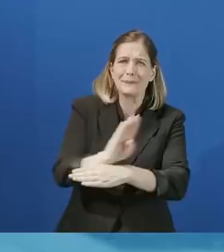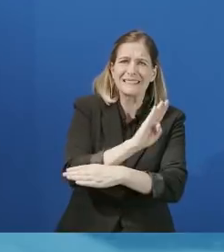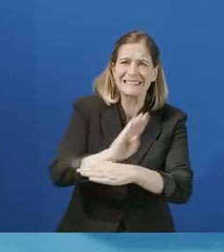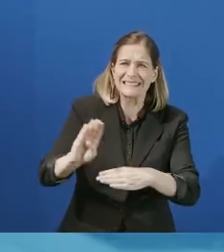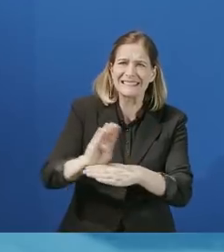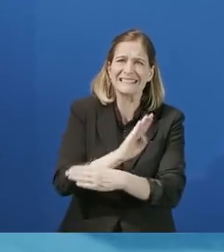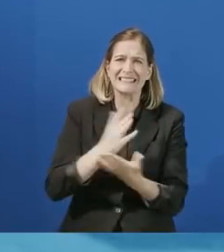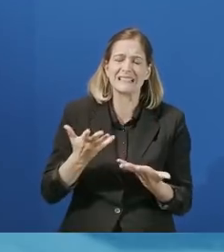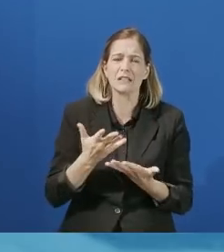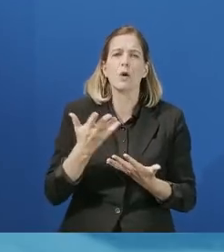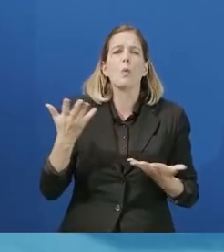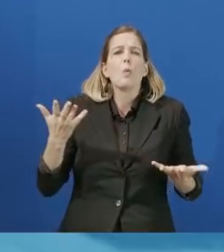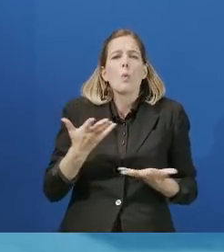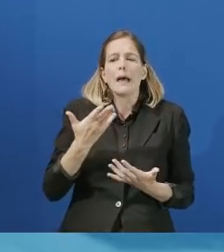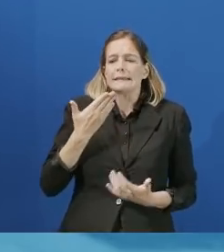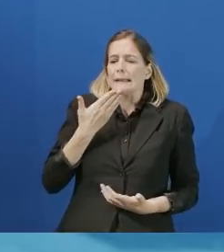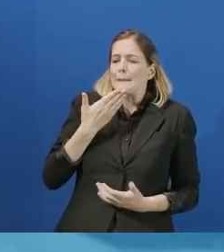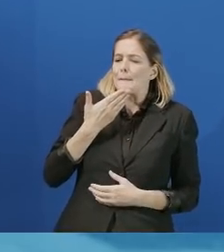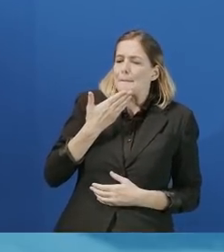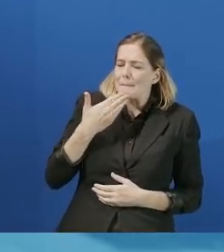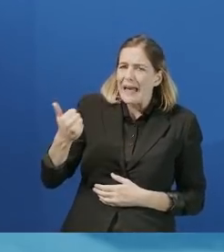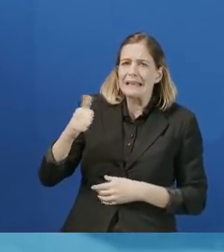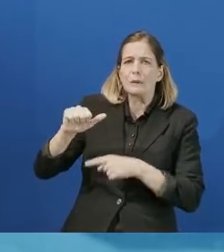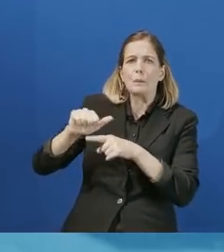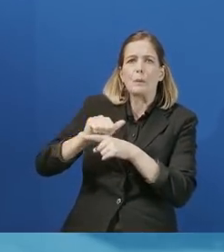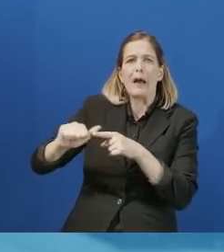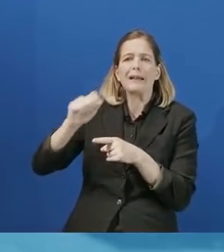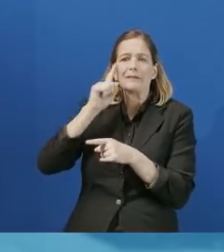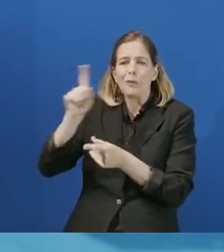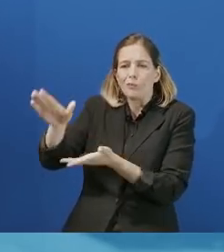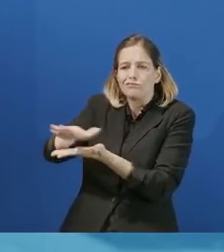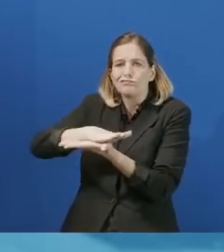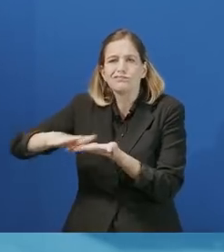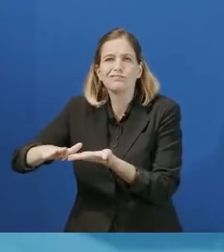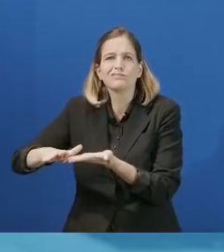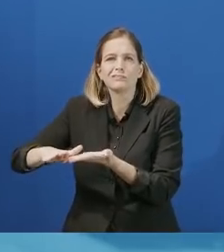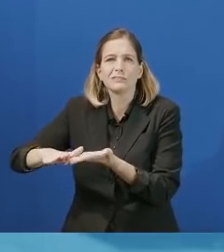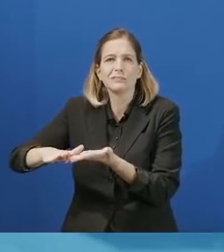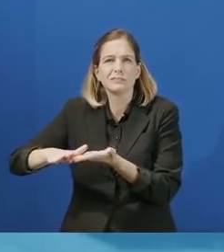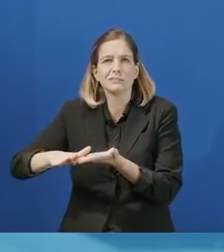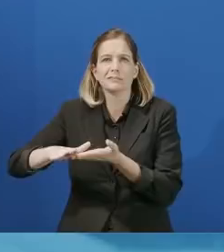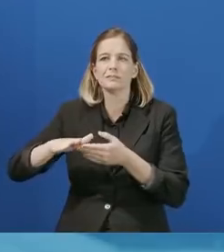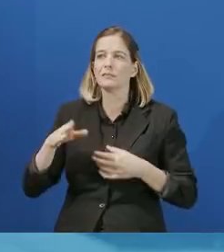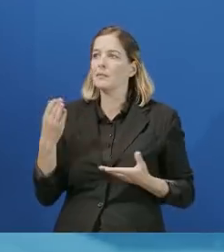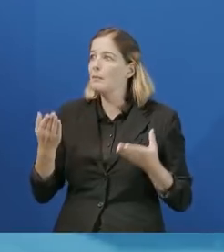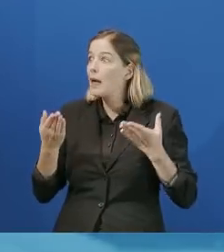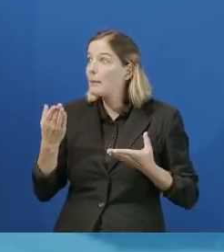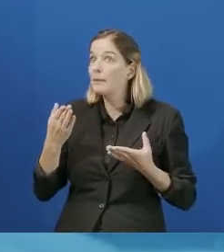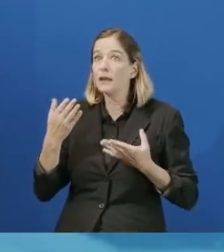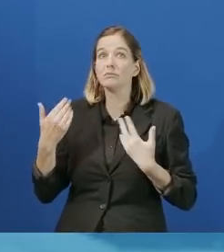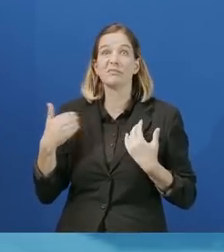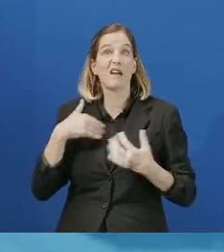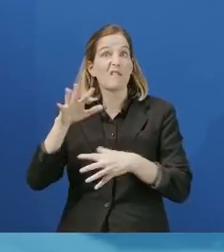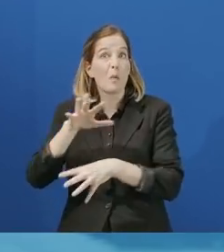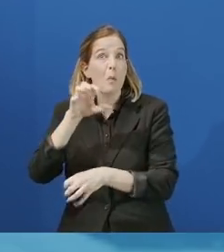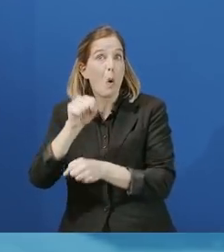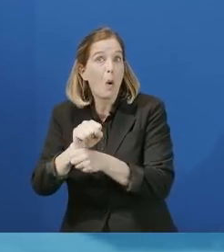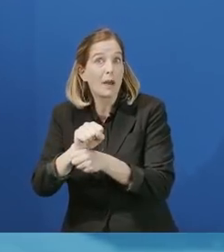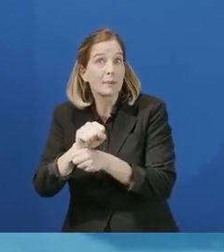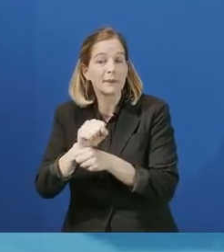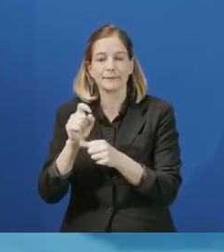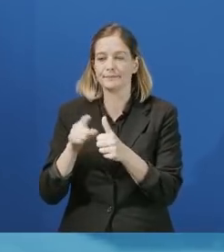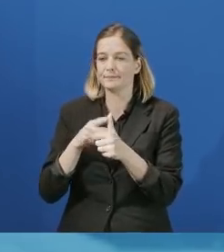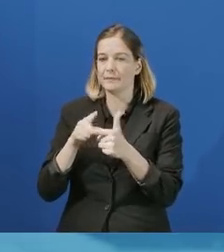are around increased sanitization, business by appointment, social distancing